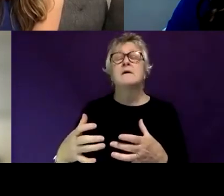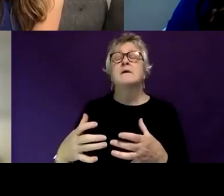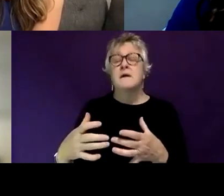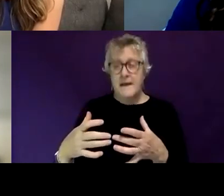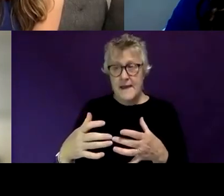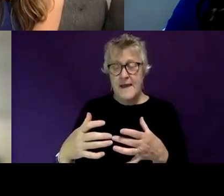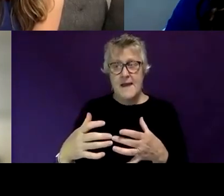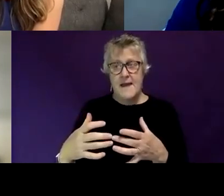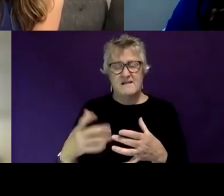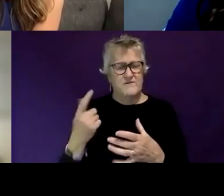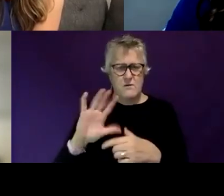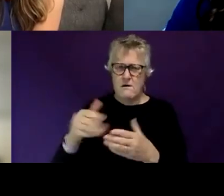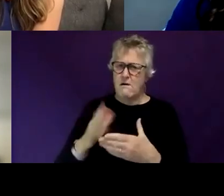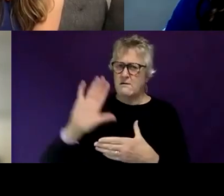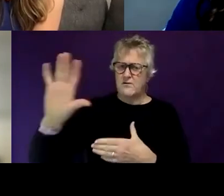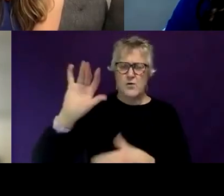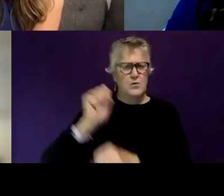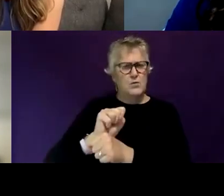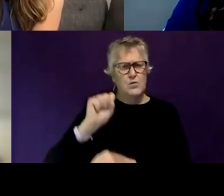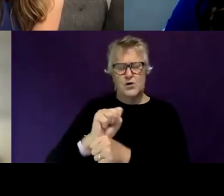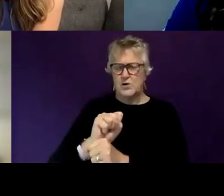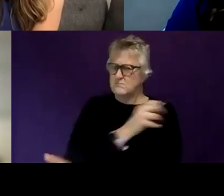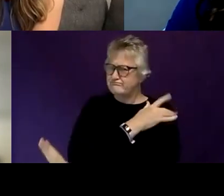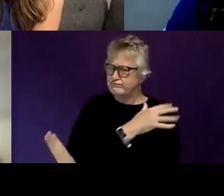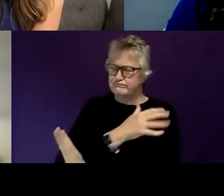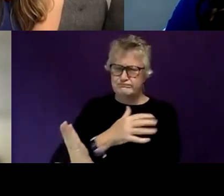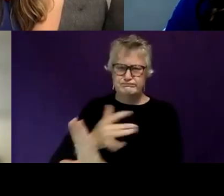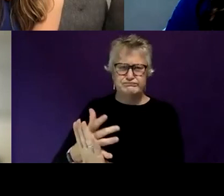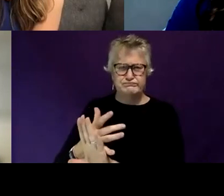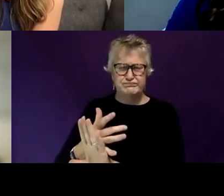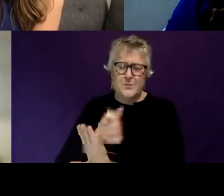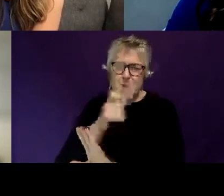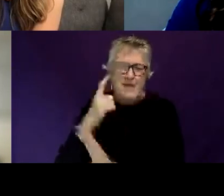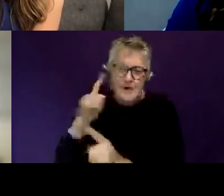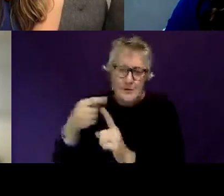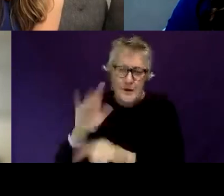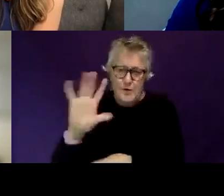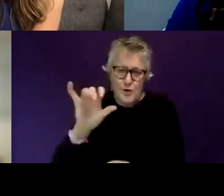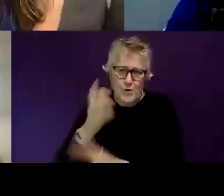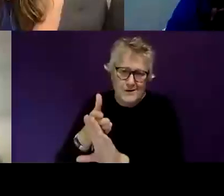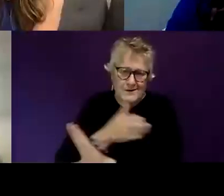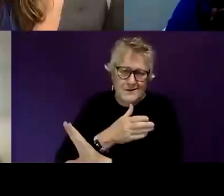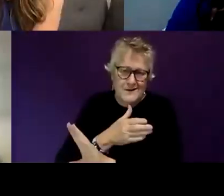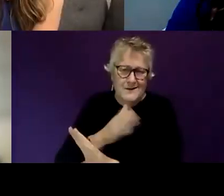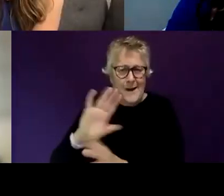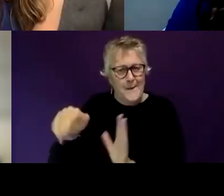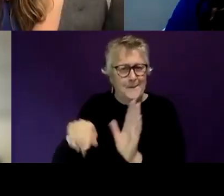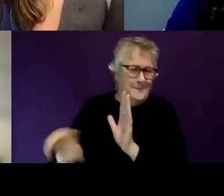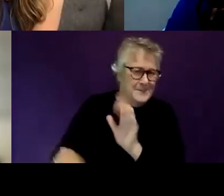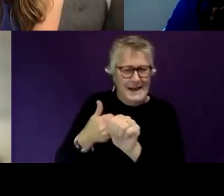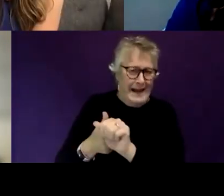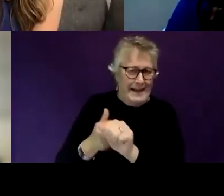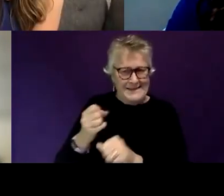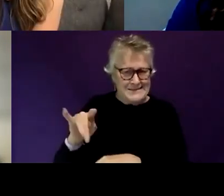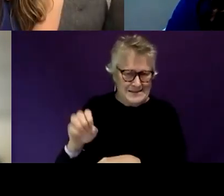scenes, there's so much work that goes on that we don't hear about. So it's their work and their support staff and everything.